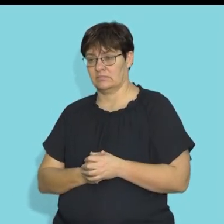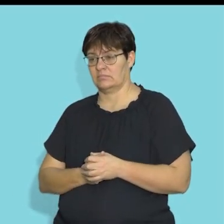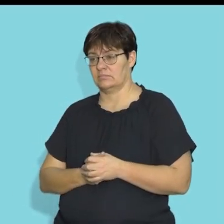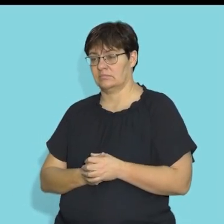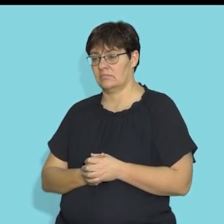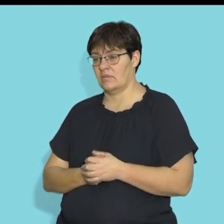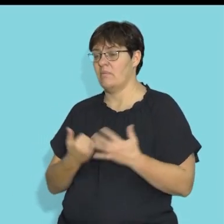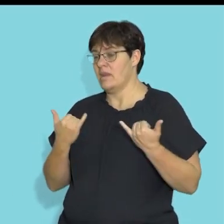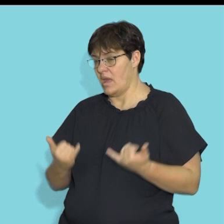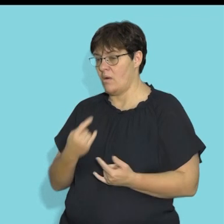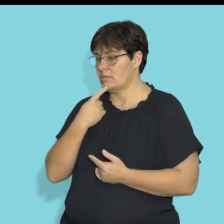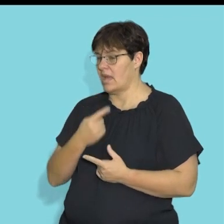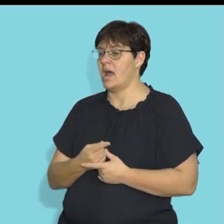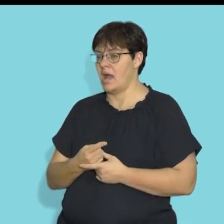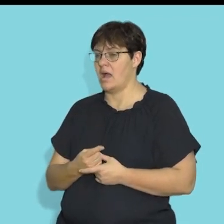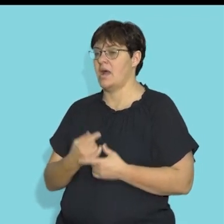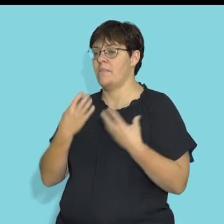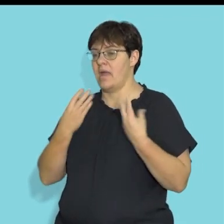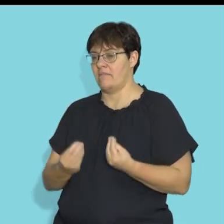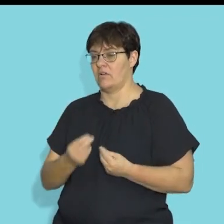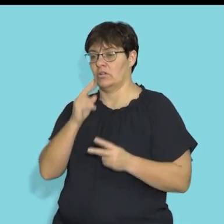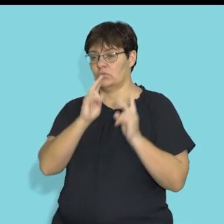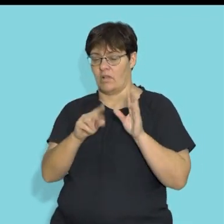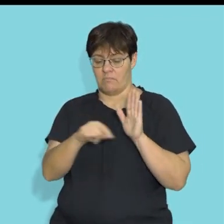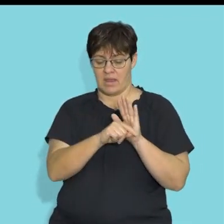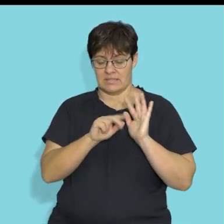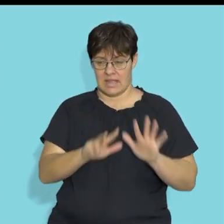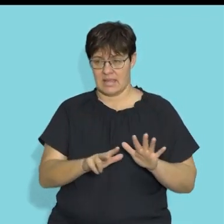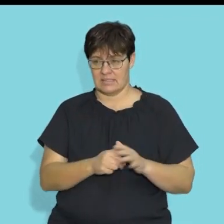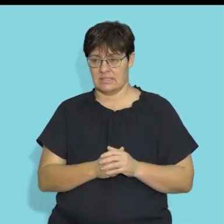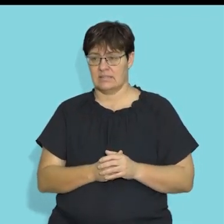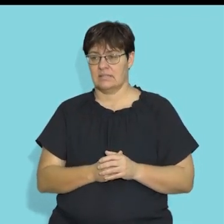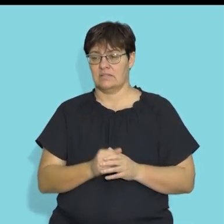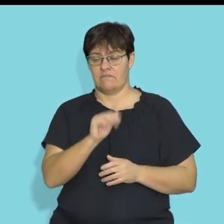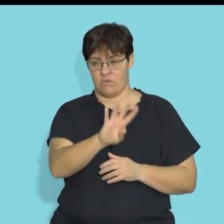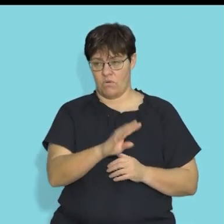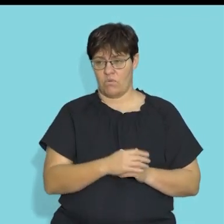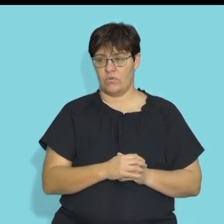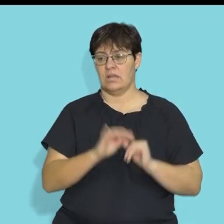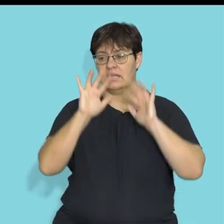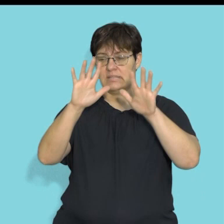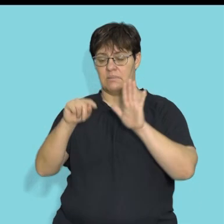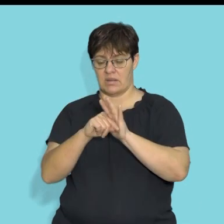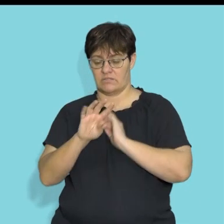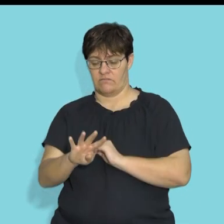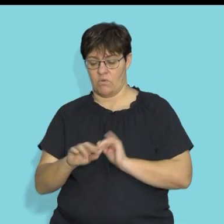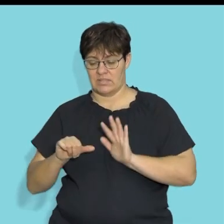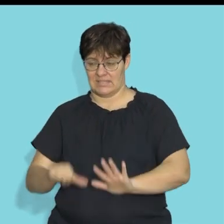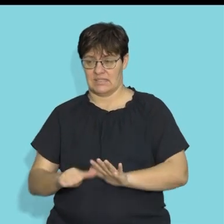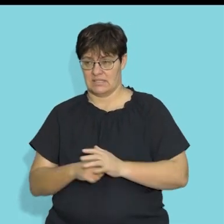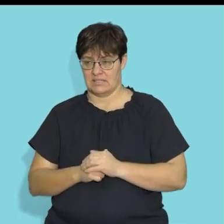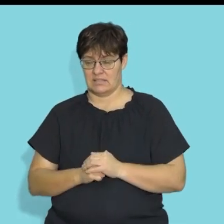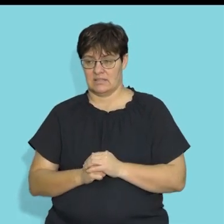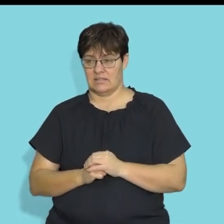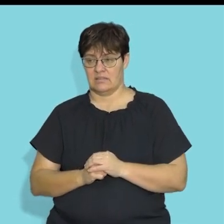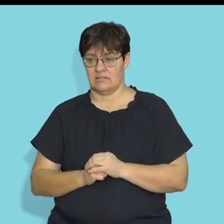where we can say, I now have 12 minus 8, which is 4, and 10 minus